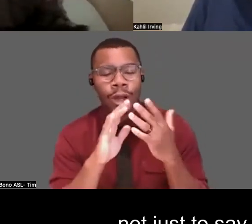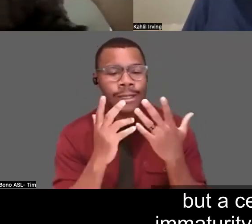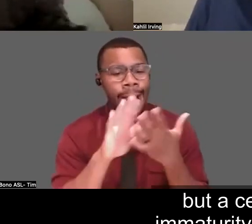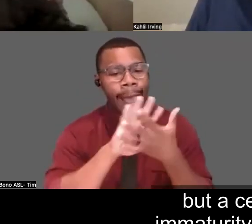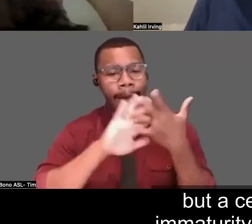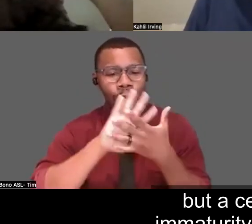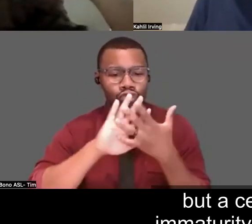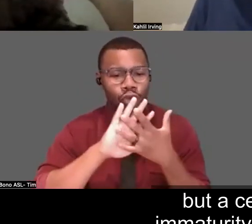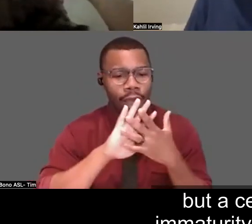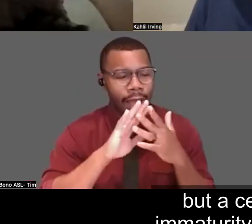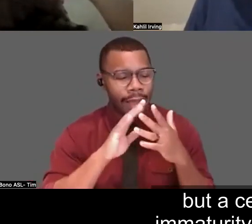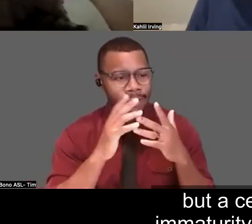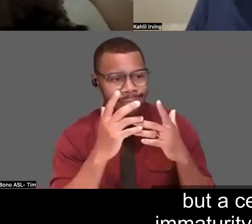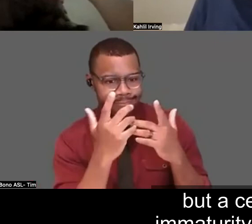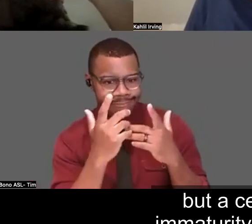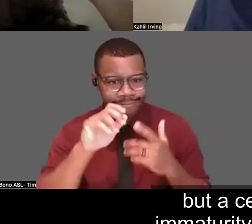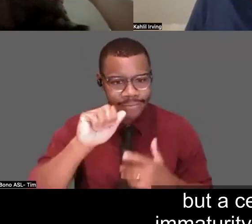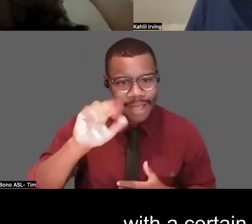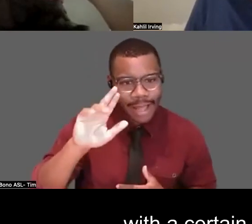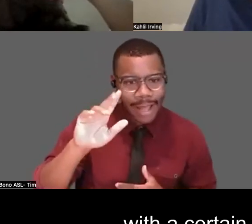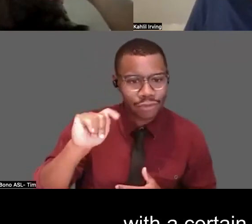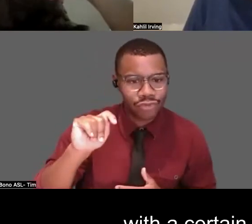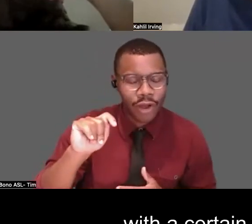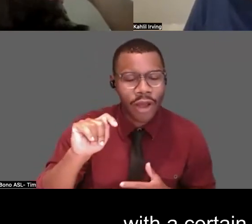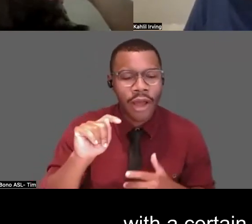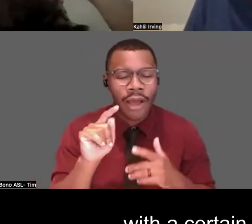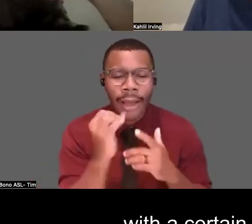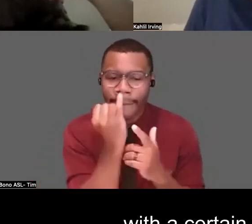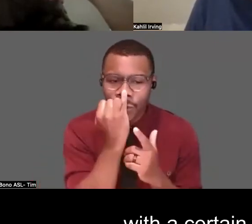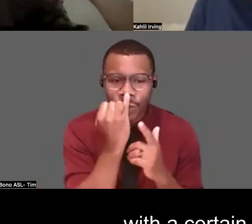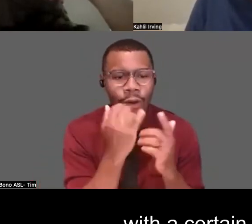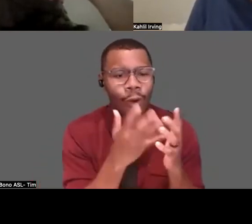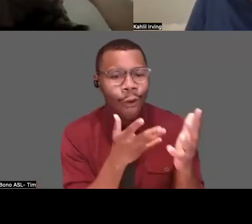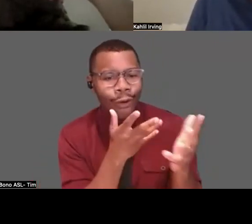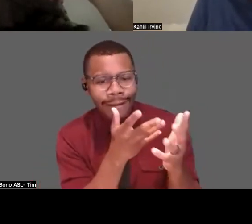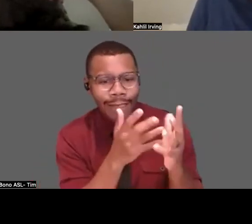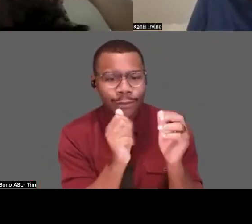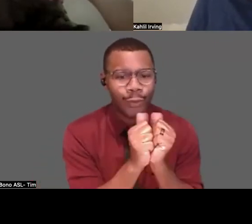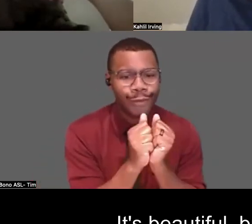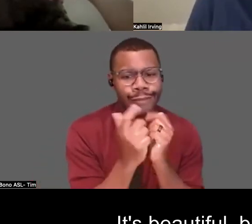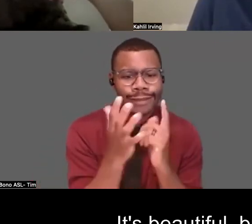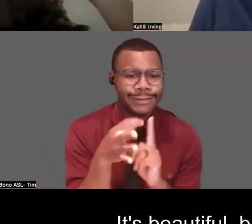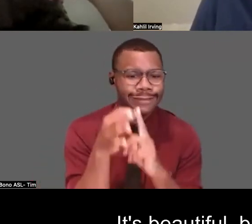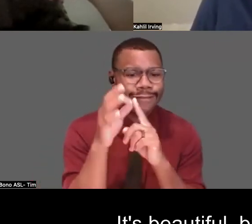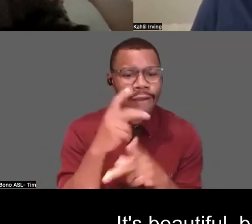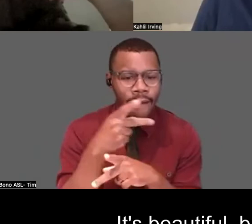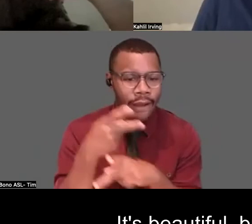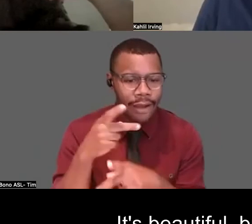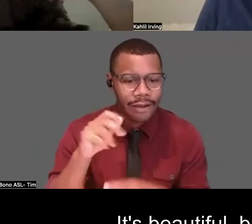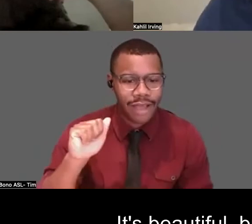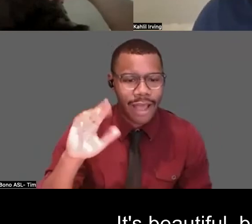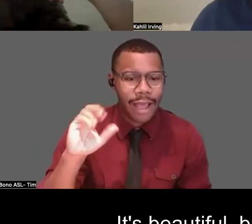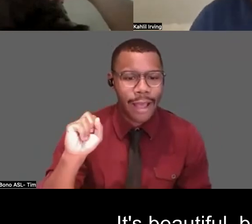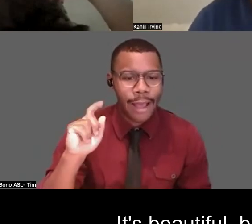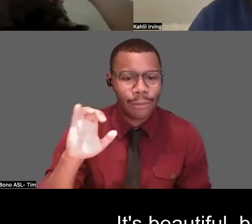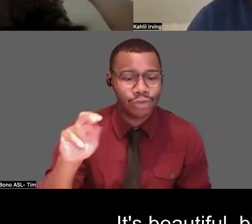life, but a certain level of immaturity of engagement with a certain kind of abstraction. It's beautiful, but